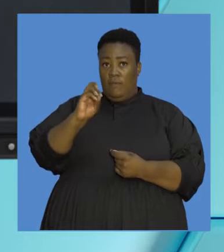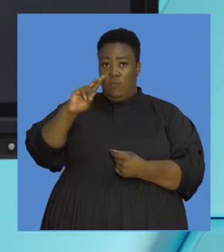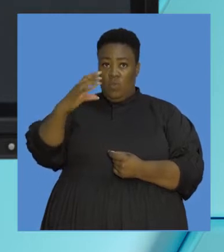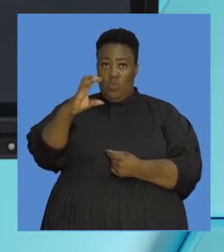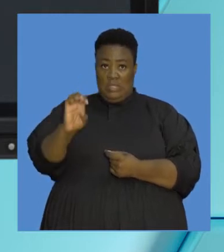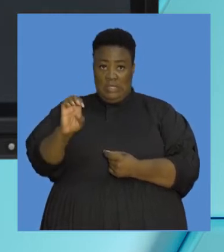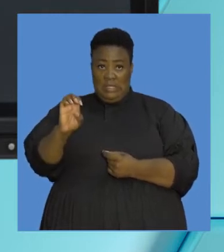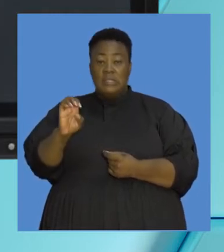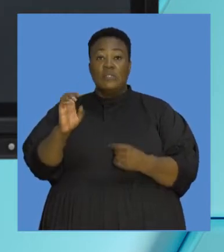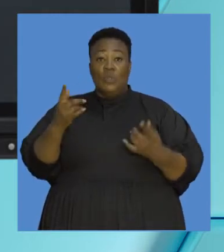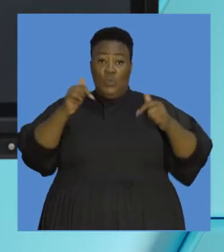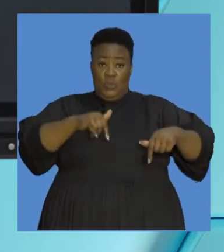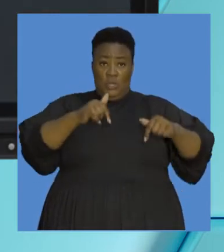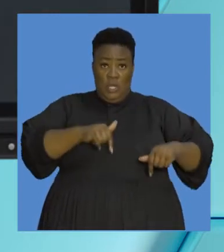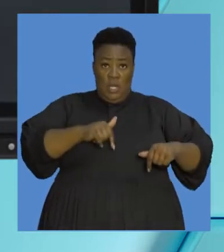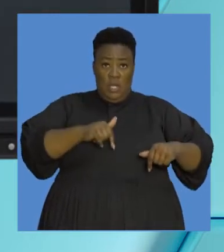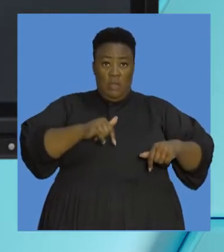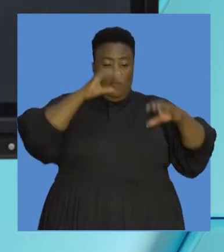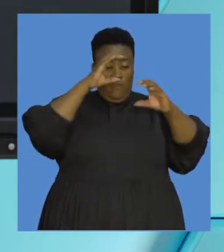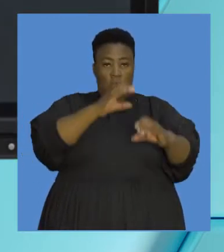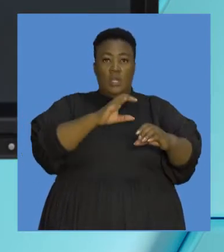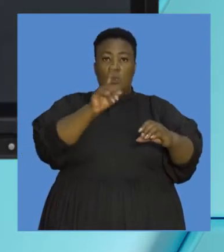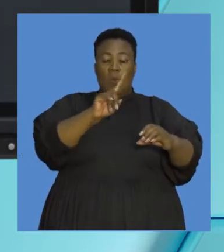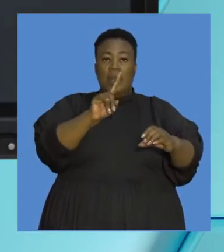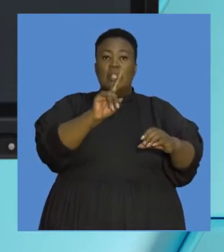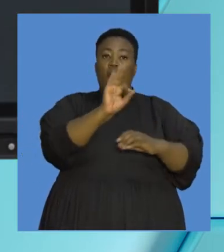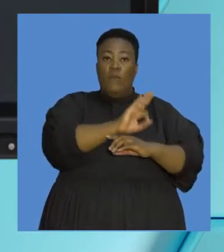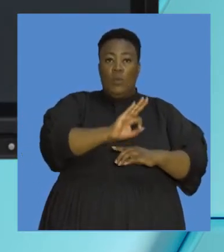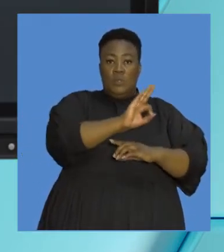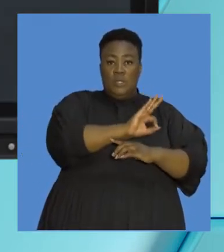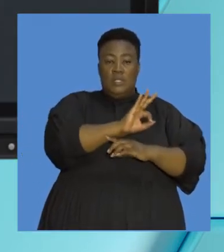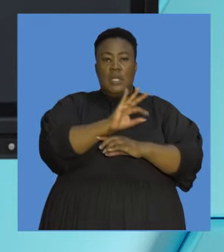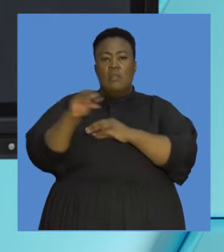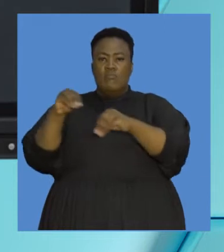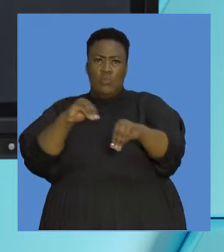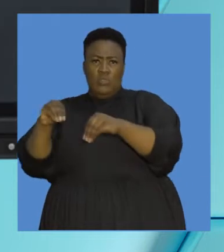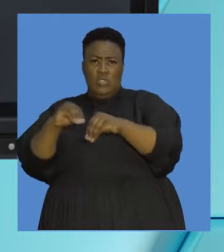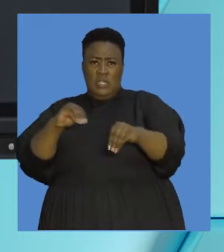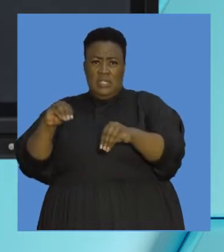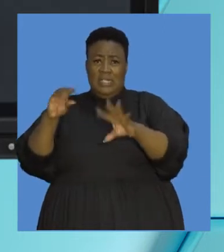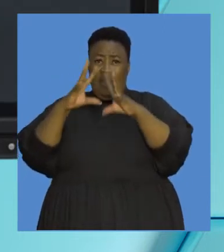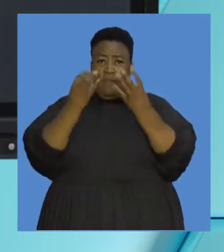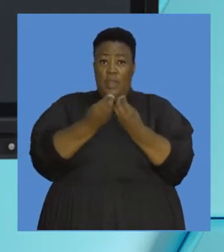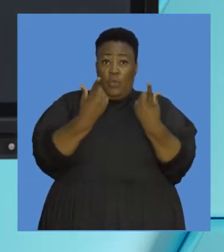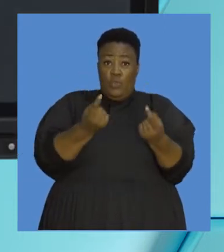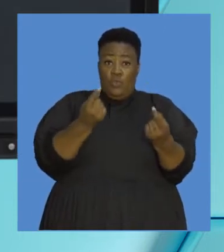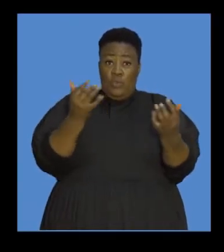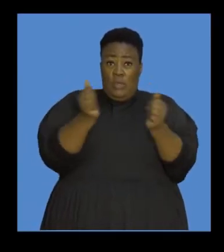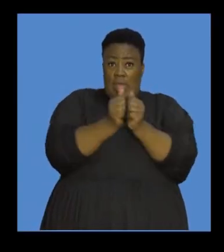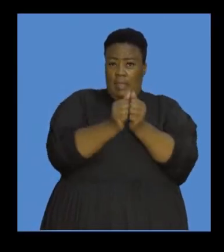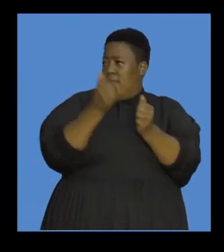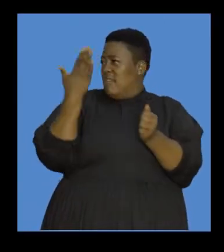we're going to be looking at forces and motion. So we're going to start bringing all the stuff we've done previously together,